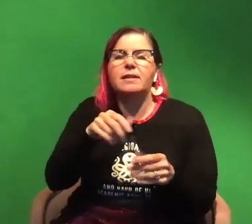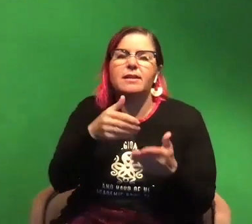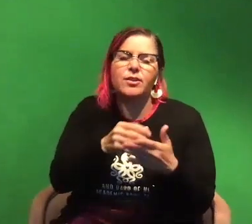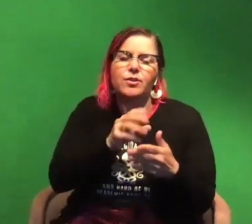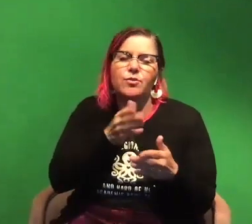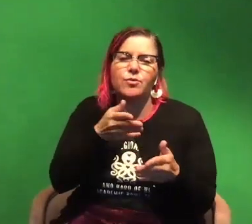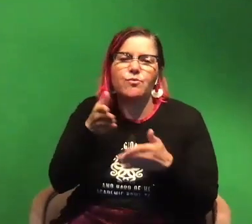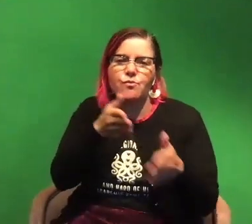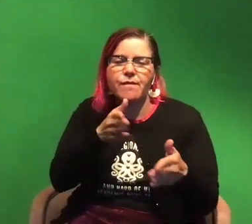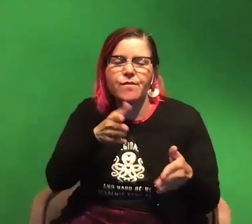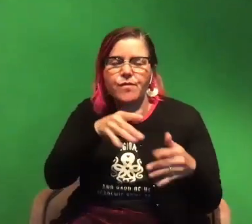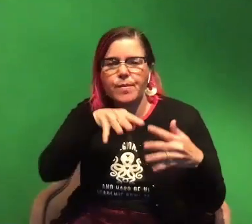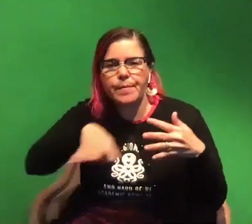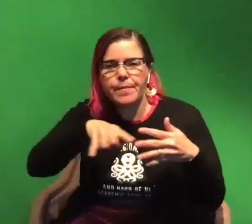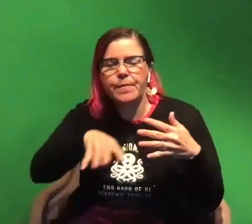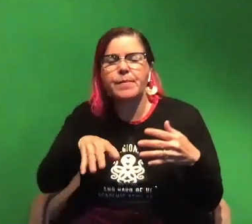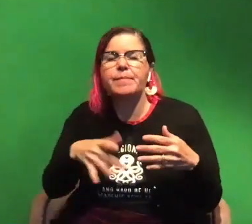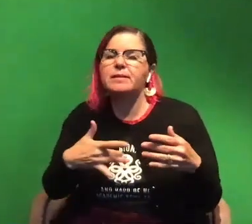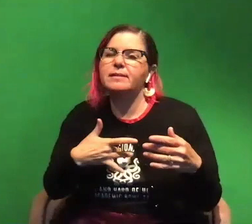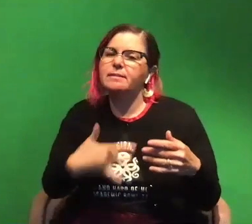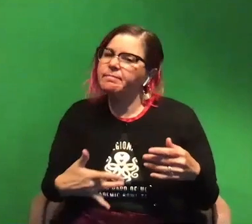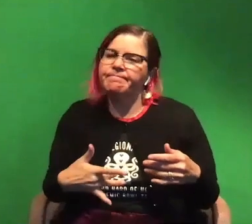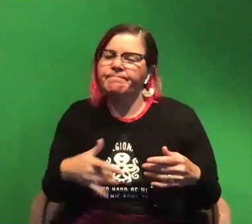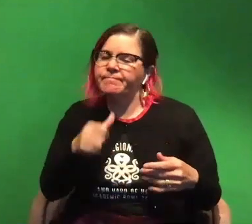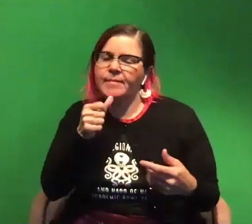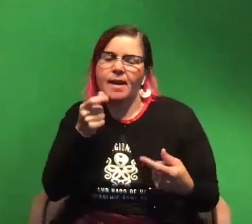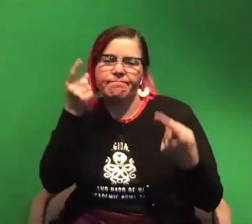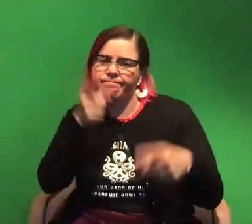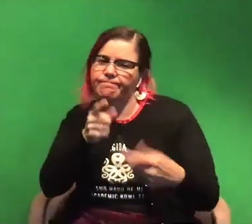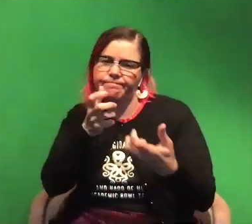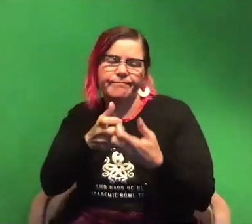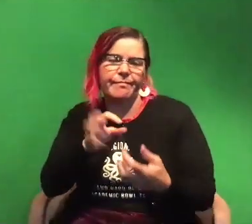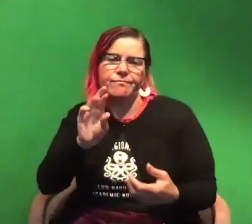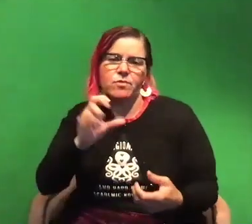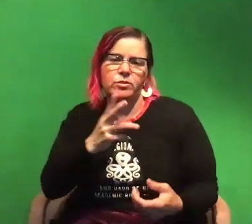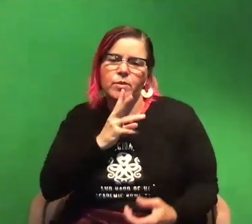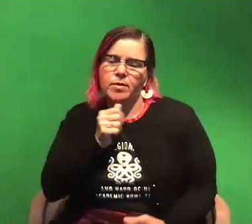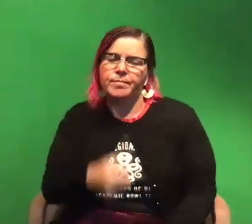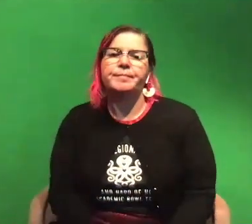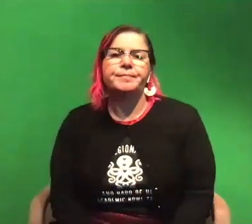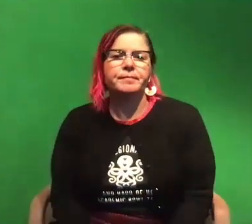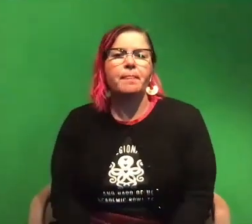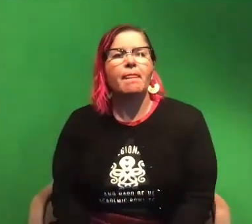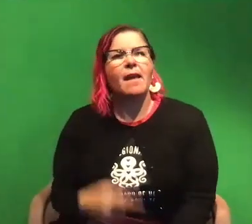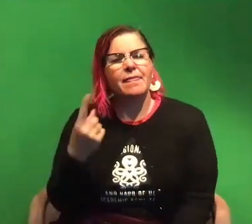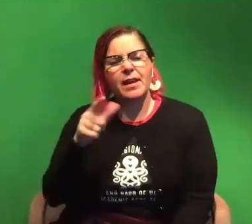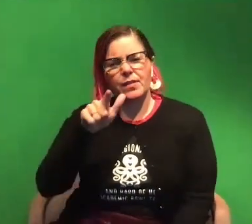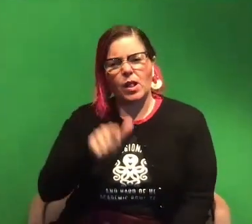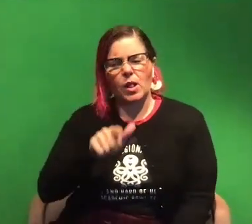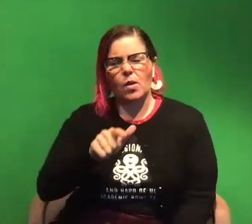But in large, yes, they're not suited physiologically for fresh water. Yeah. I think the lowest they get